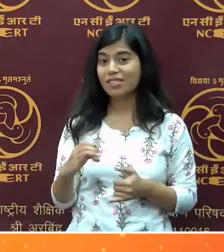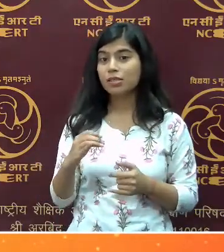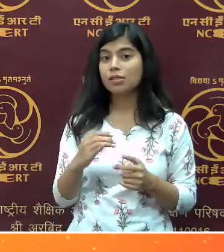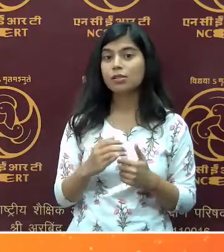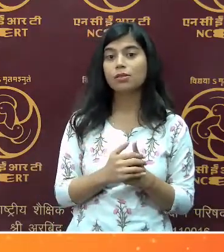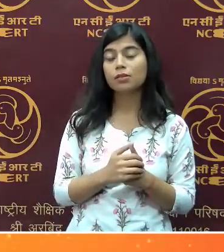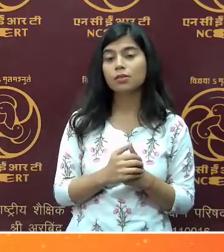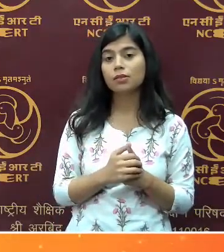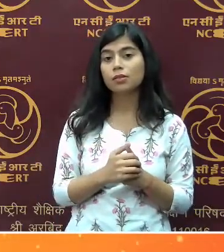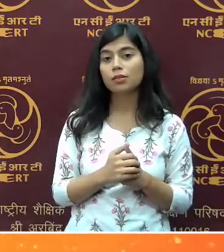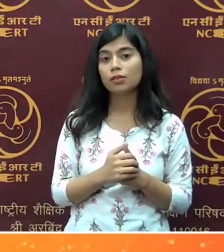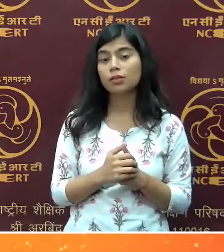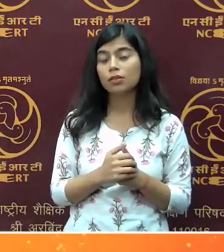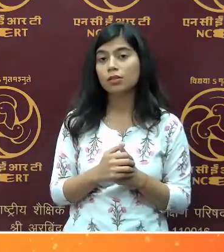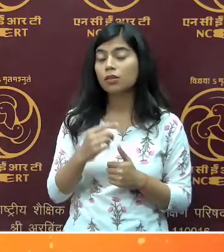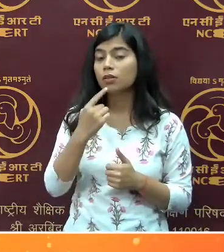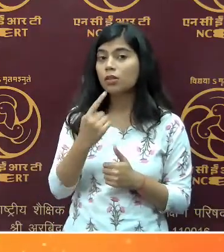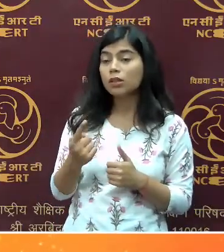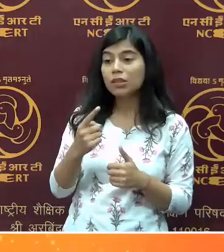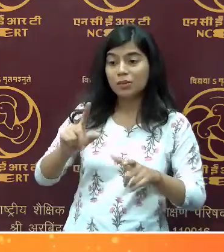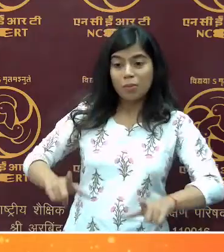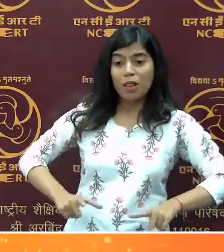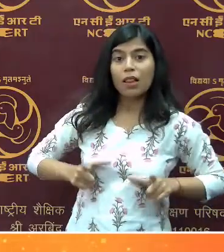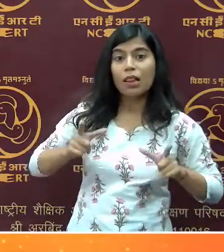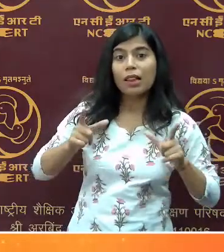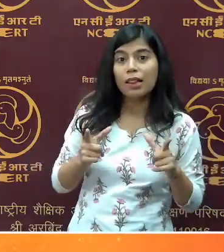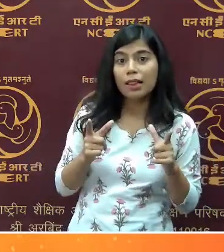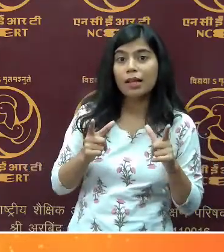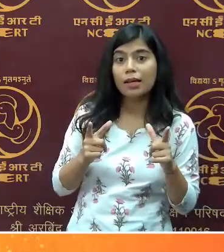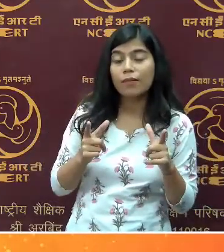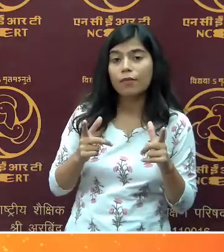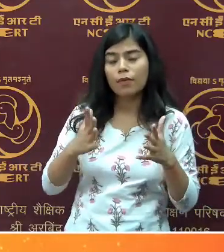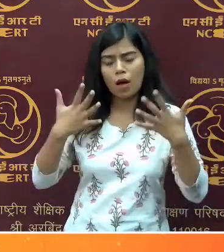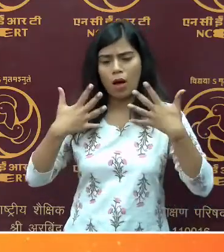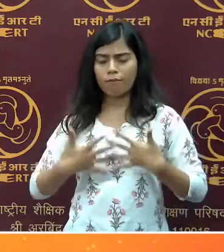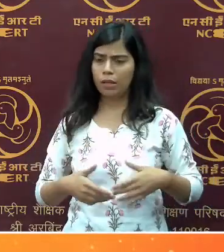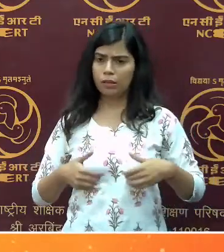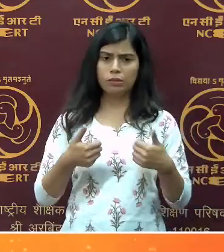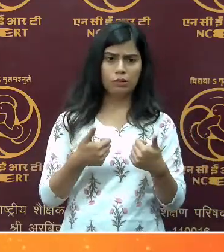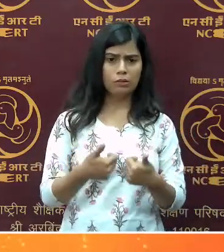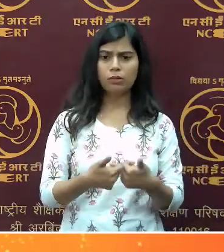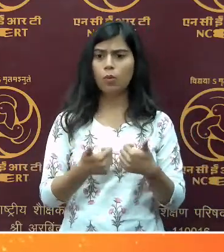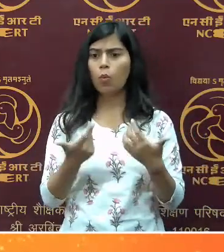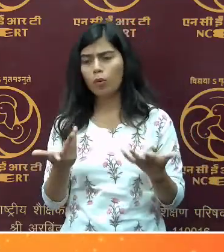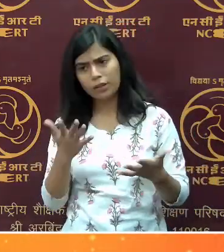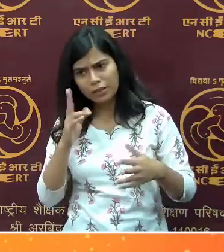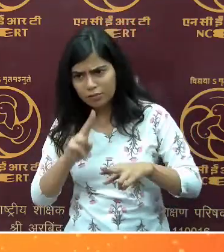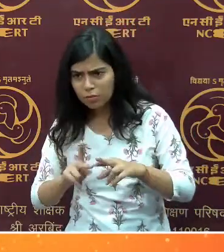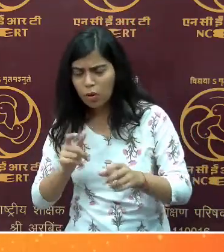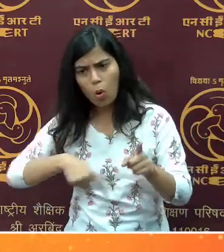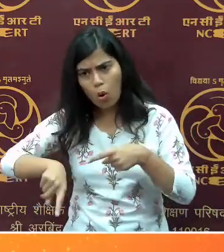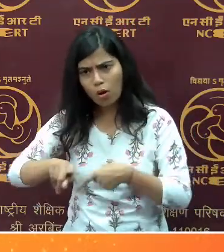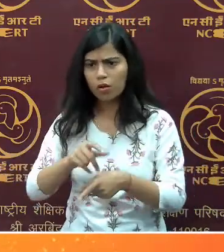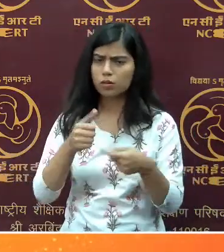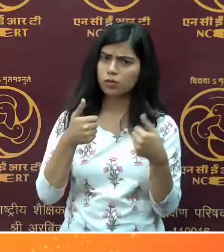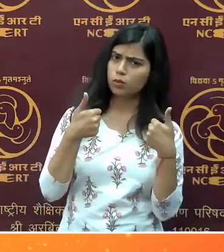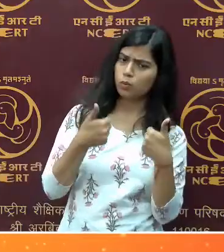living, but it means living under healthy circumstances, in healthy condition, healthy